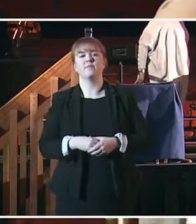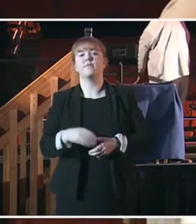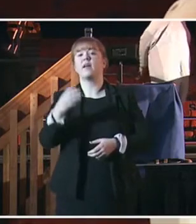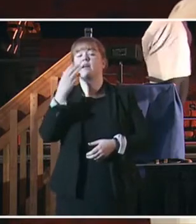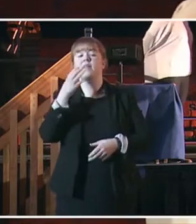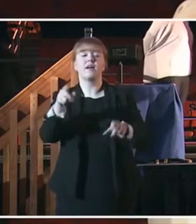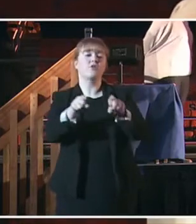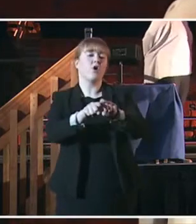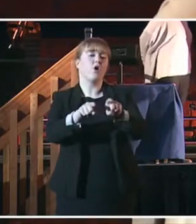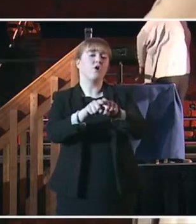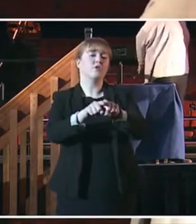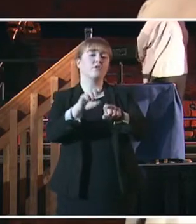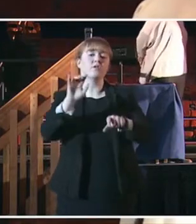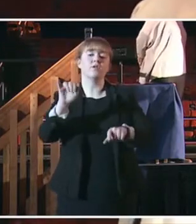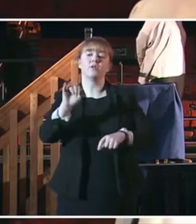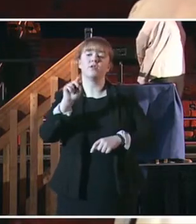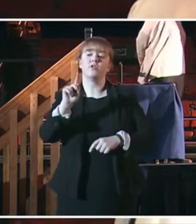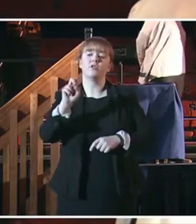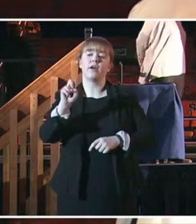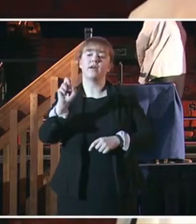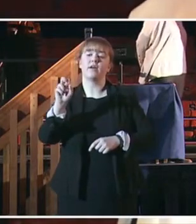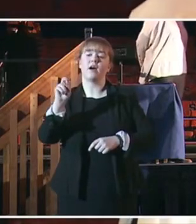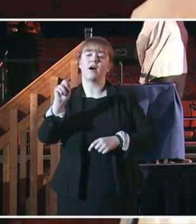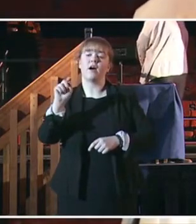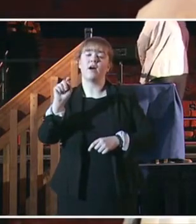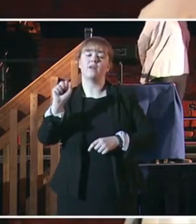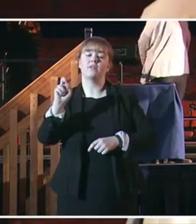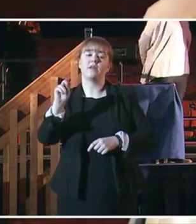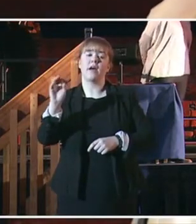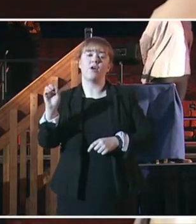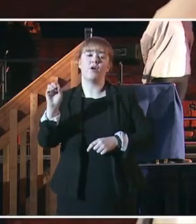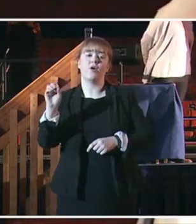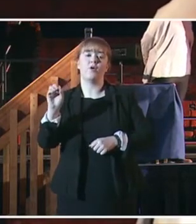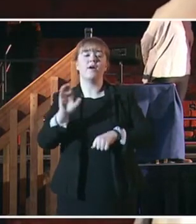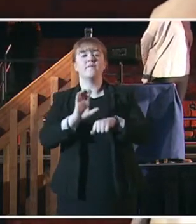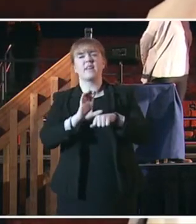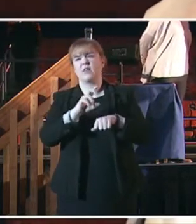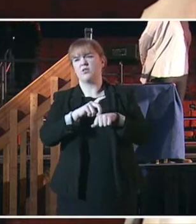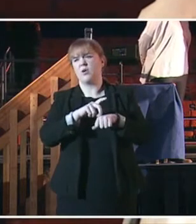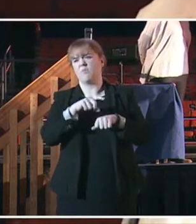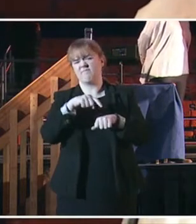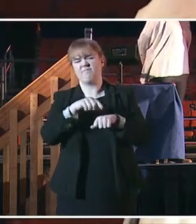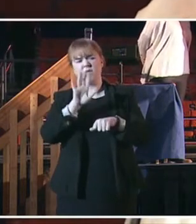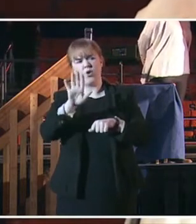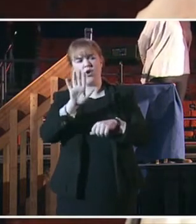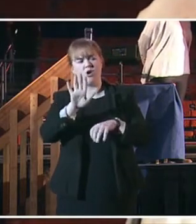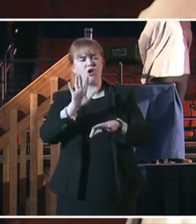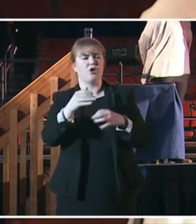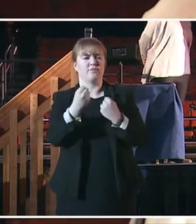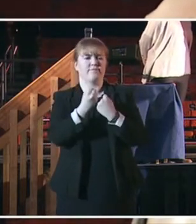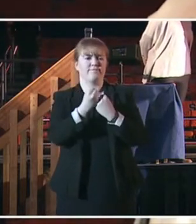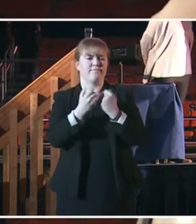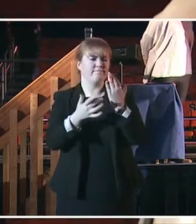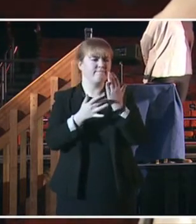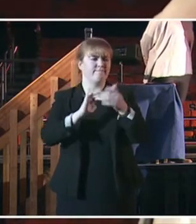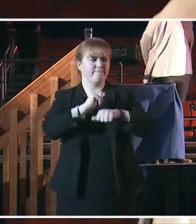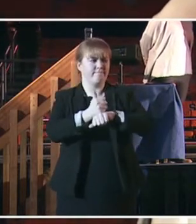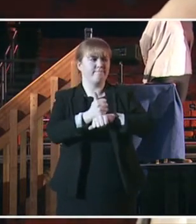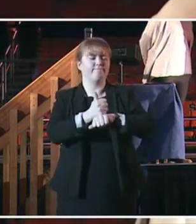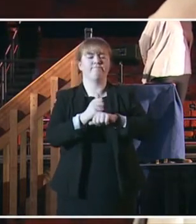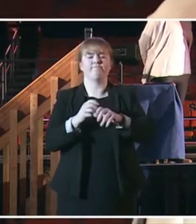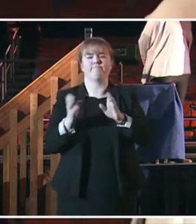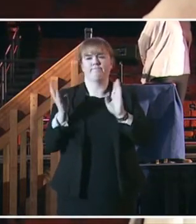Thanks also to Jackie Untano of the Carrier Dome for her technical support. It is my